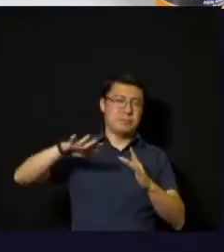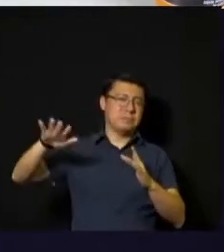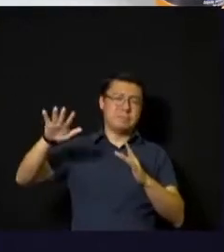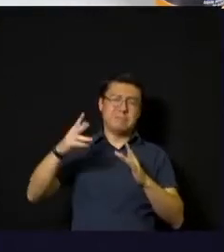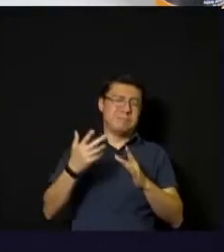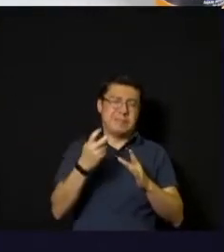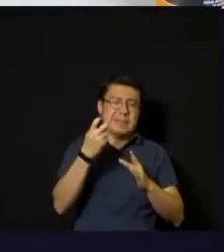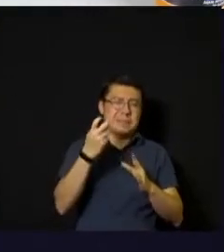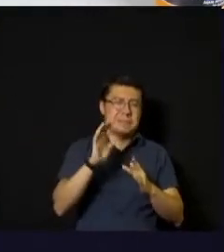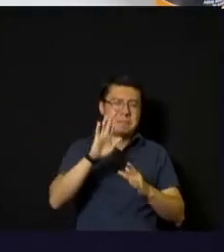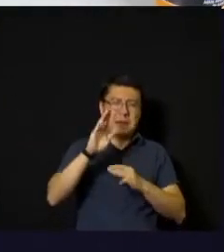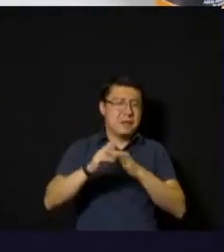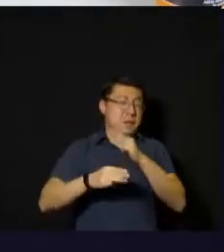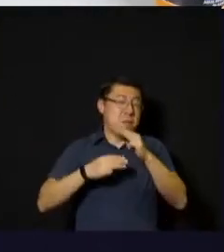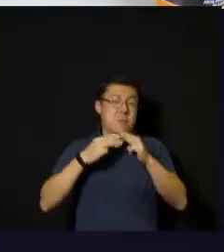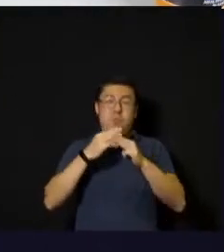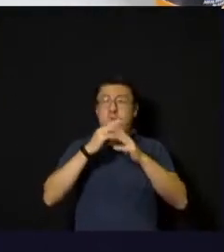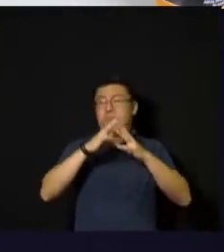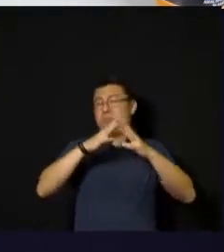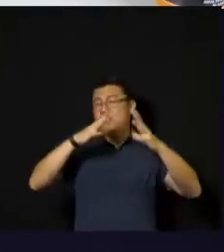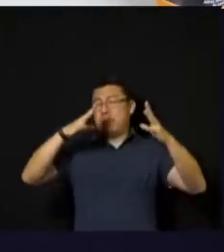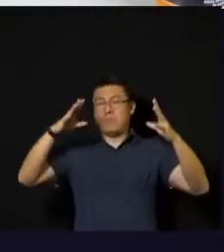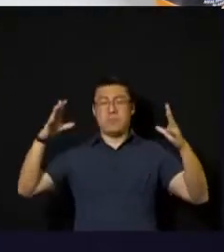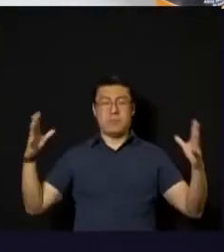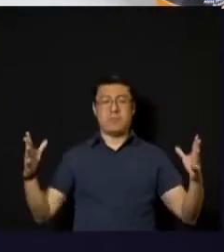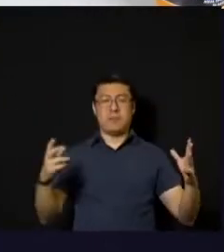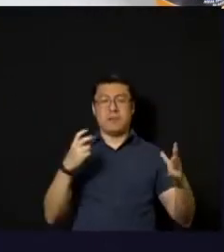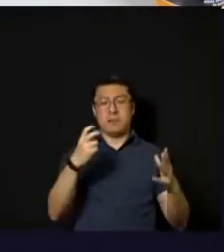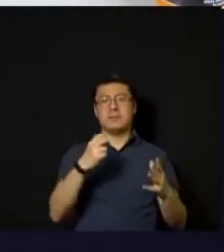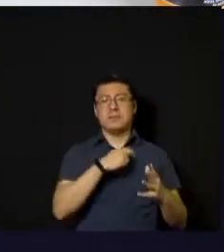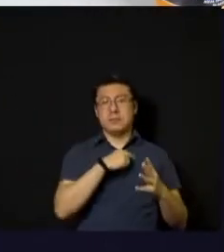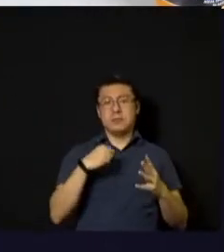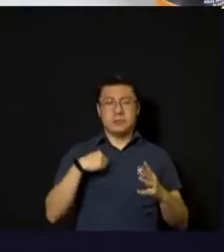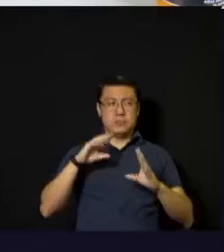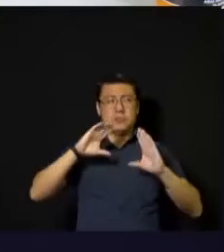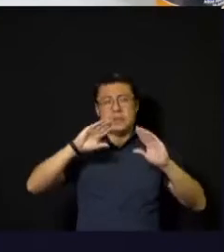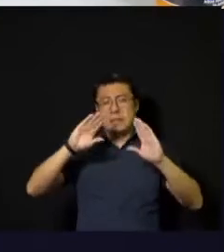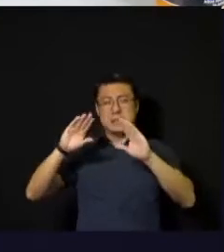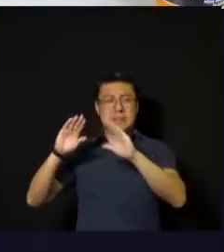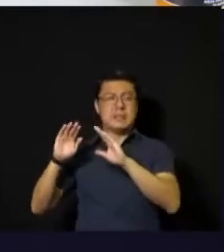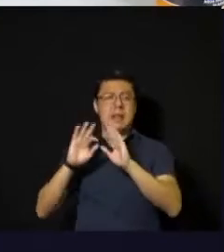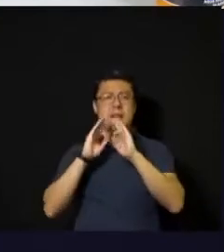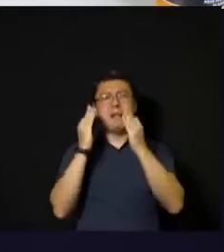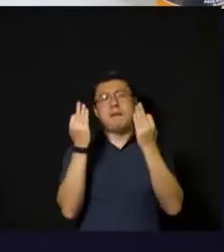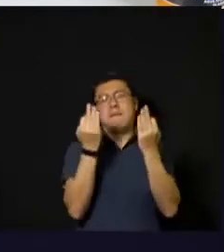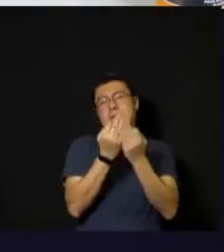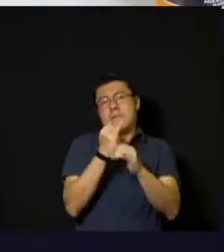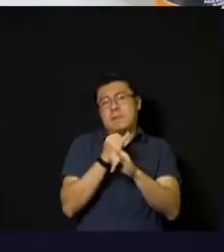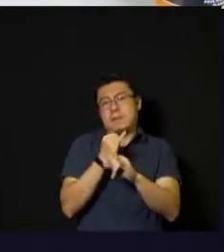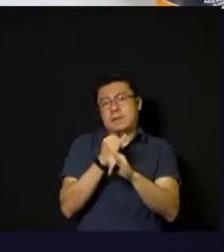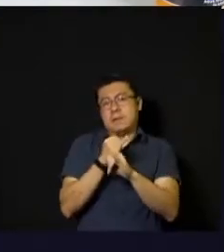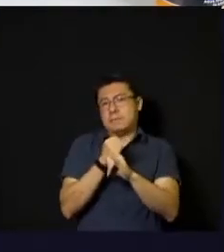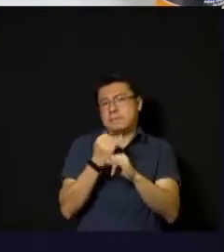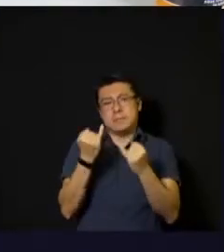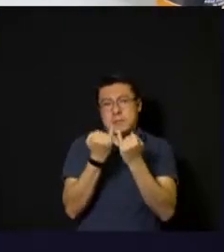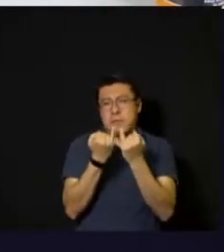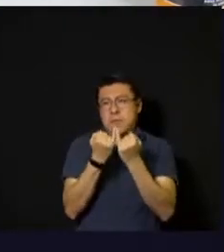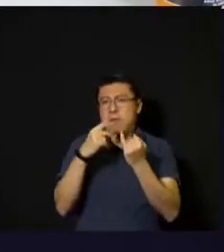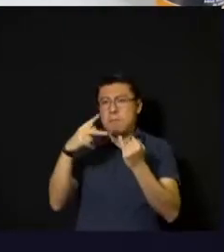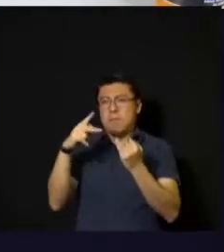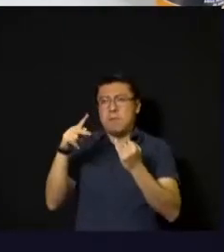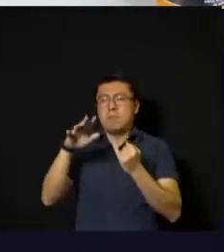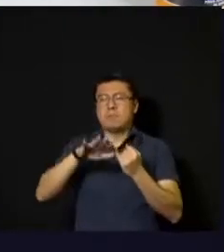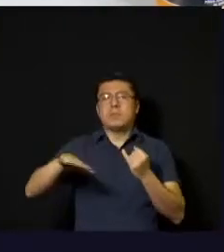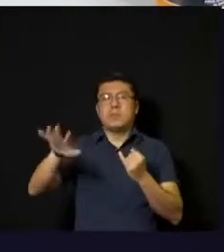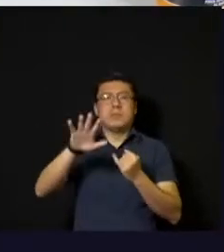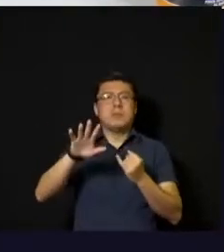is a world. Possibly we teach him, the virtual way, but also how to contact the environment. Not